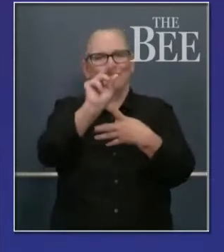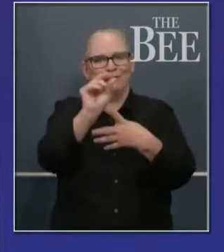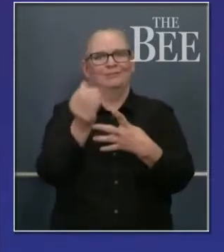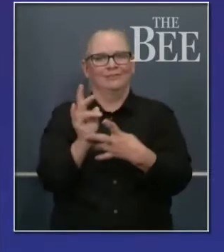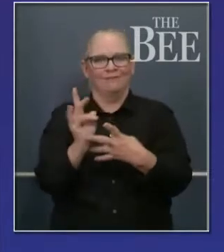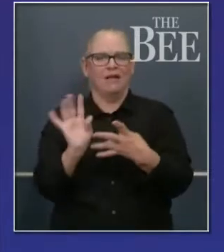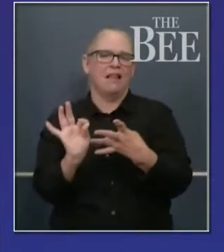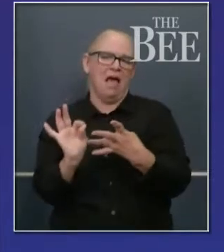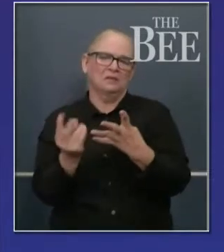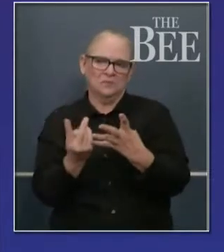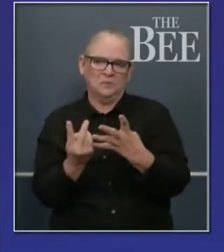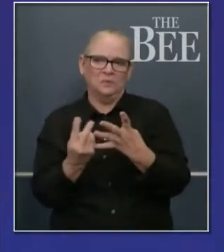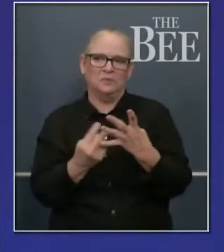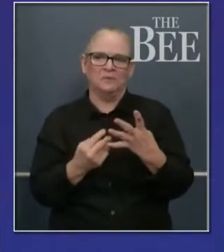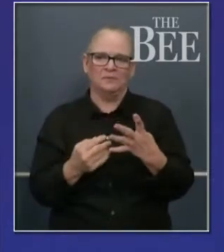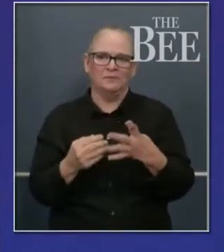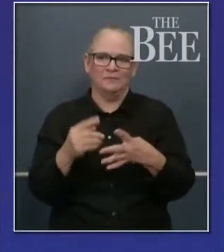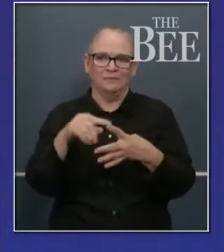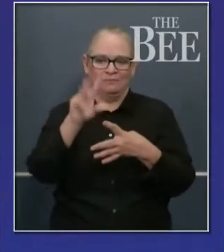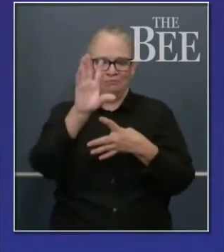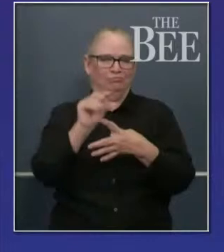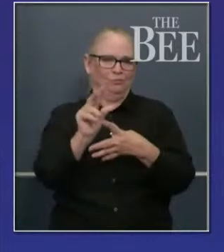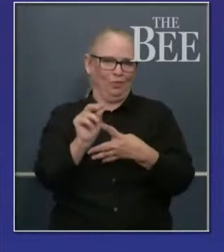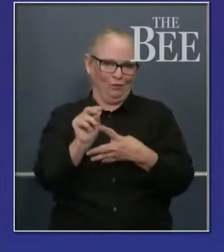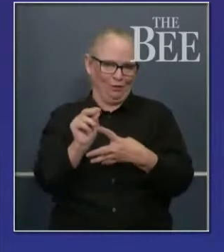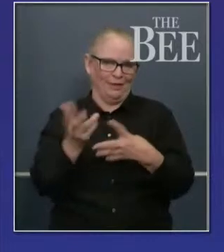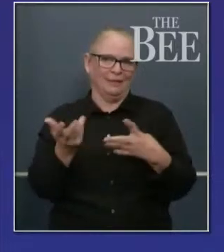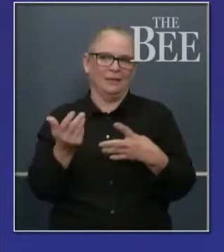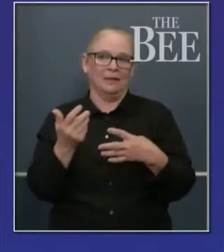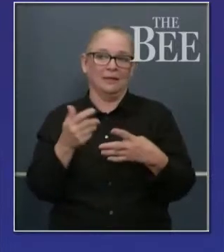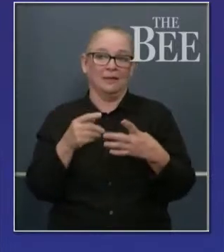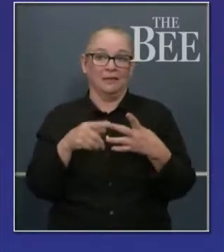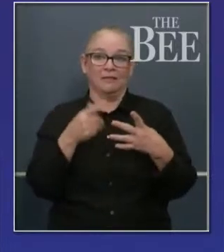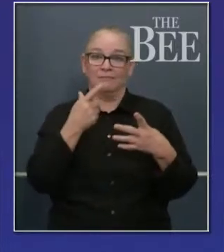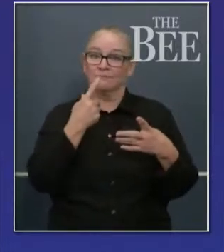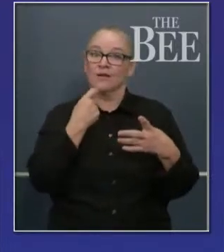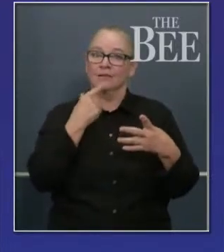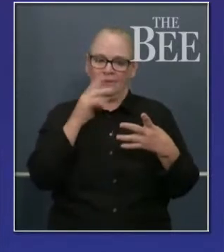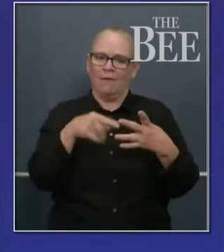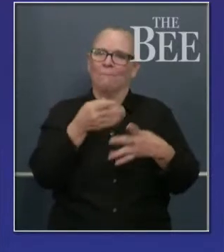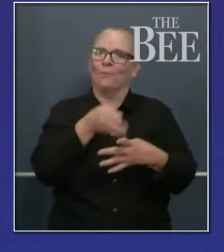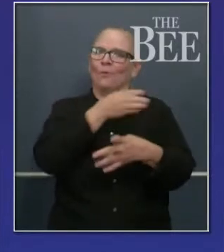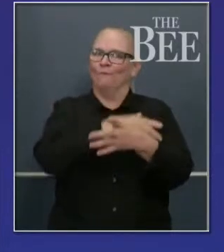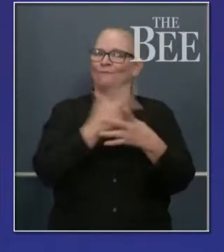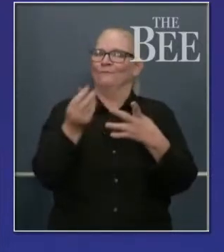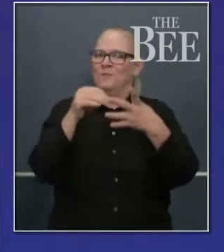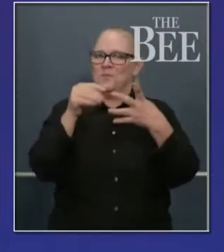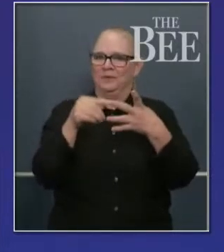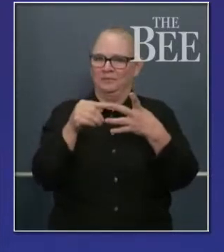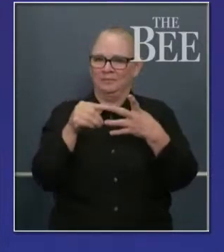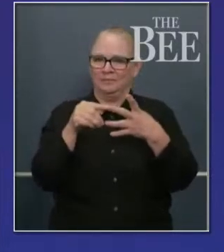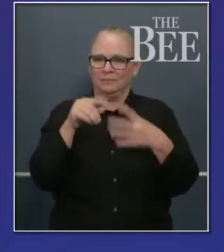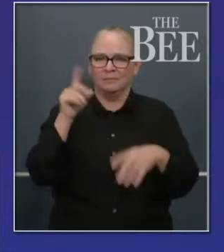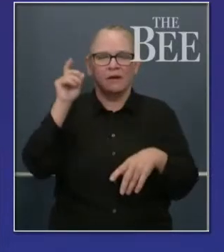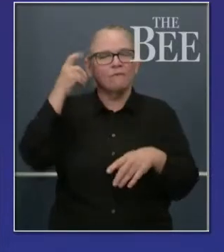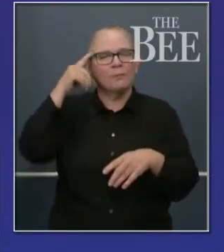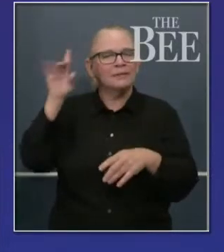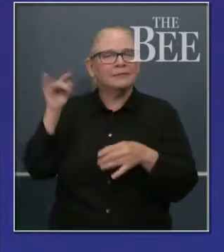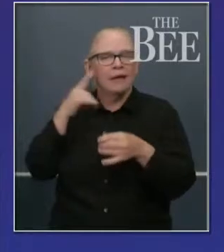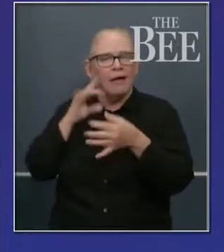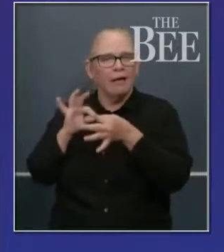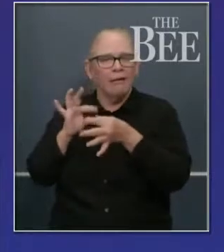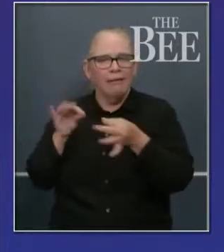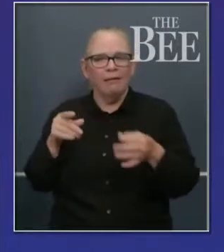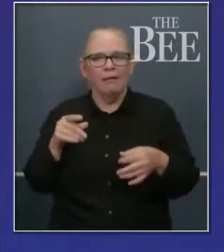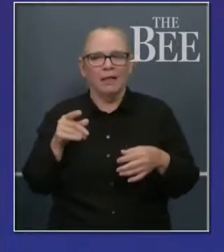purple counties to 30 and increasing red counties to 17. As the governor mentioned, it will be next week, the first week that